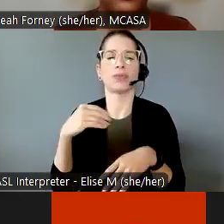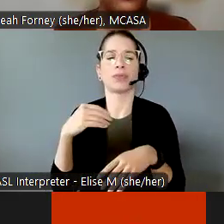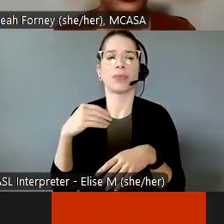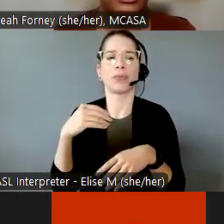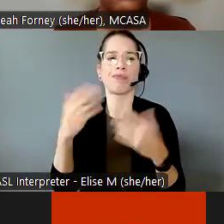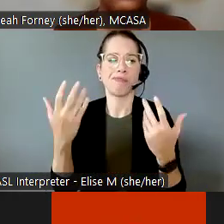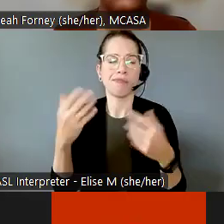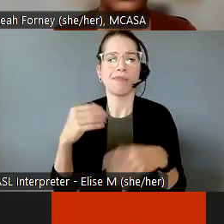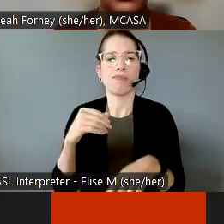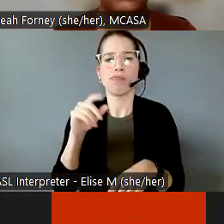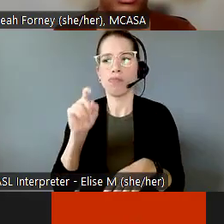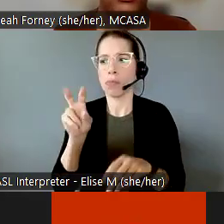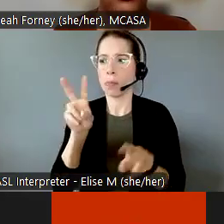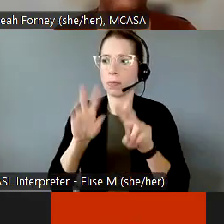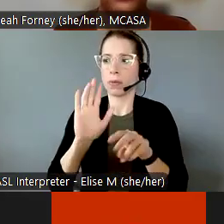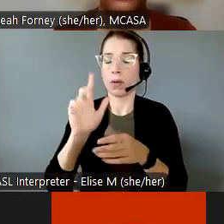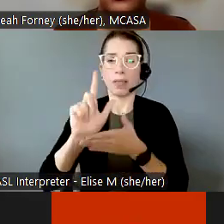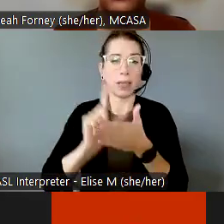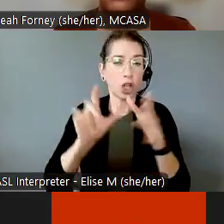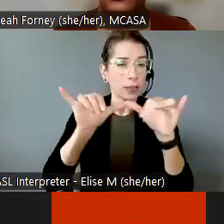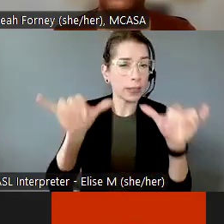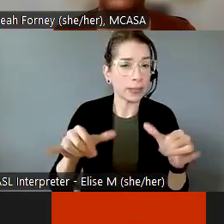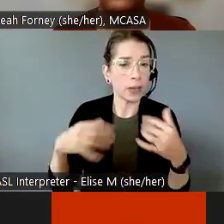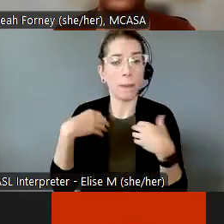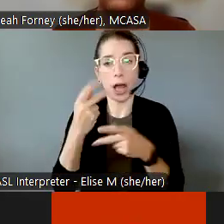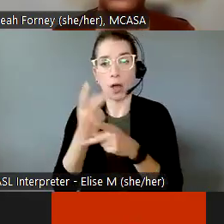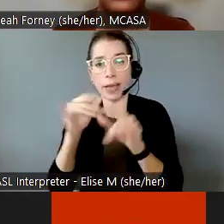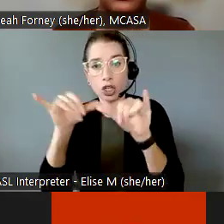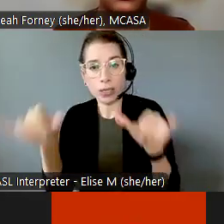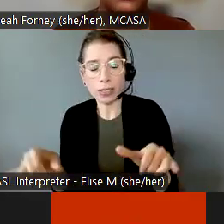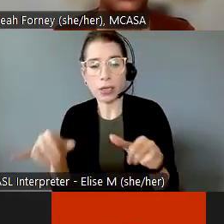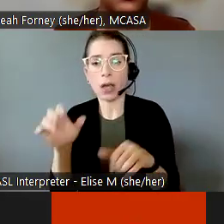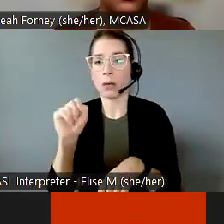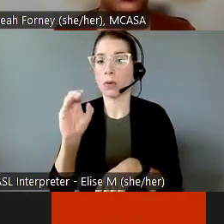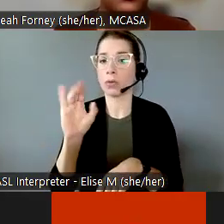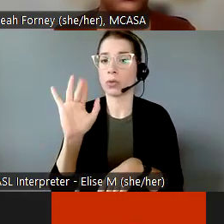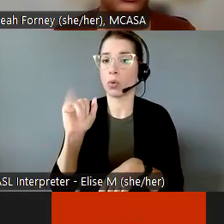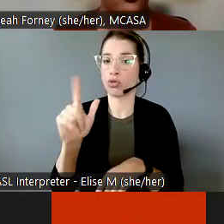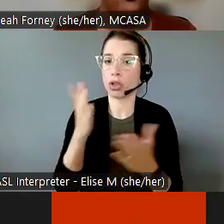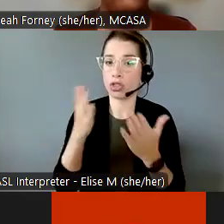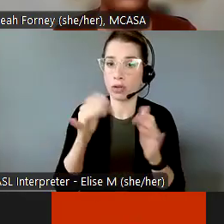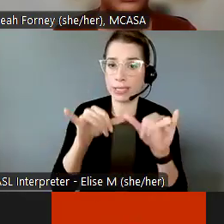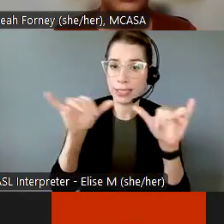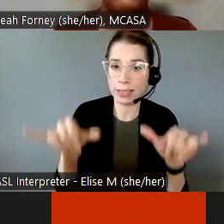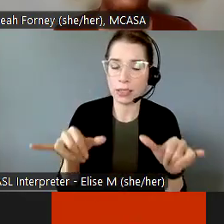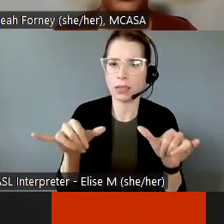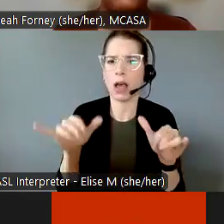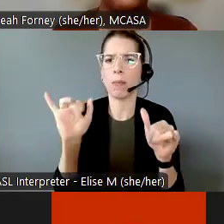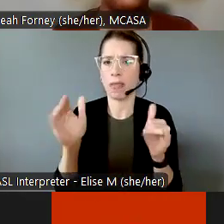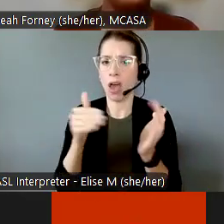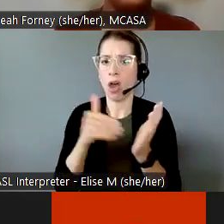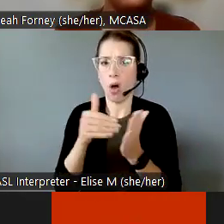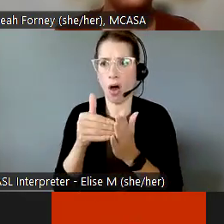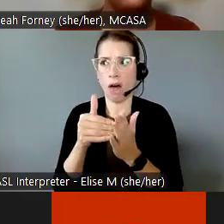So we have to look at our legal system, our healthcare system, our social services system that oftentimes